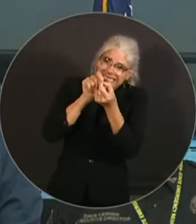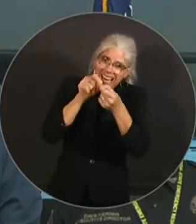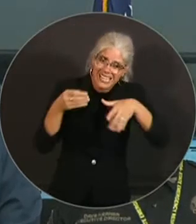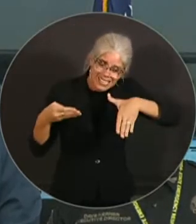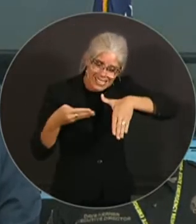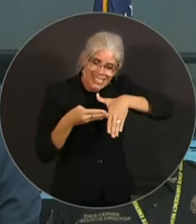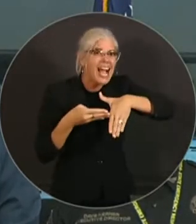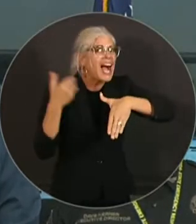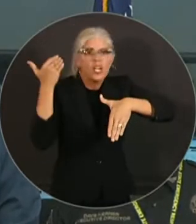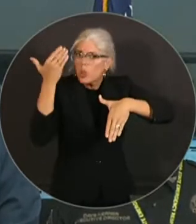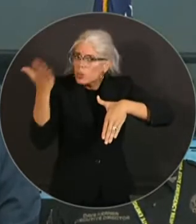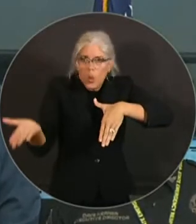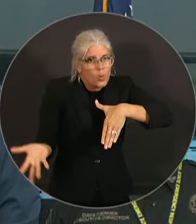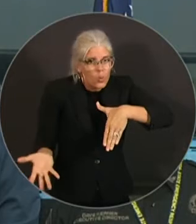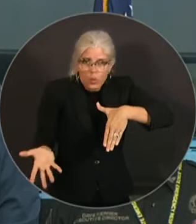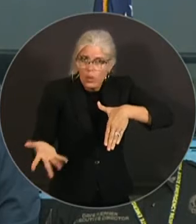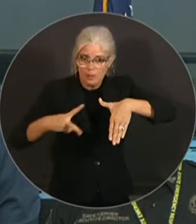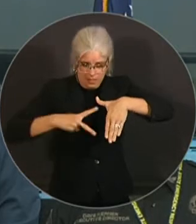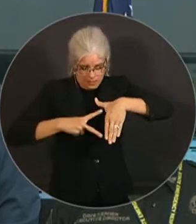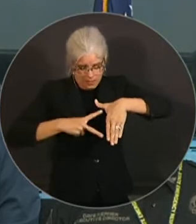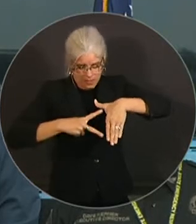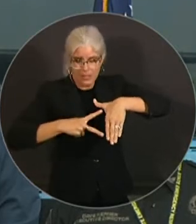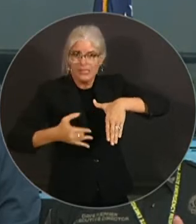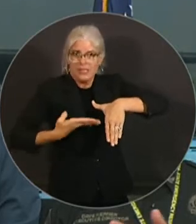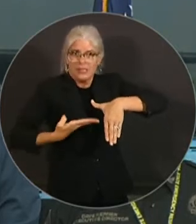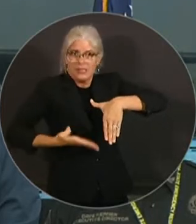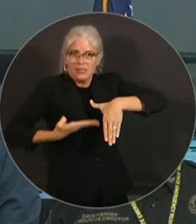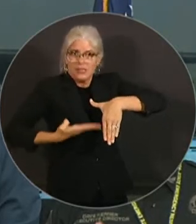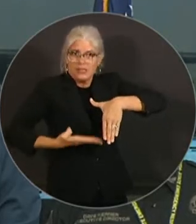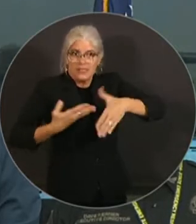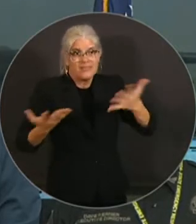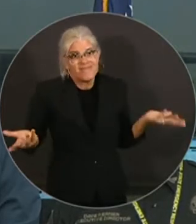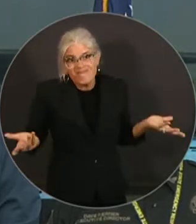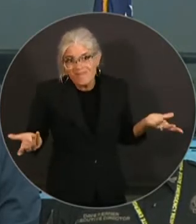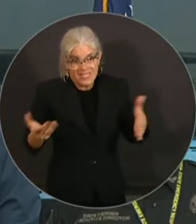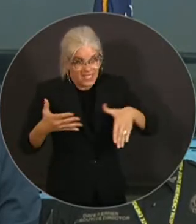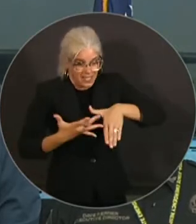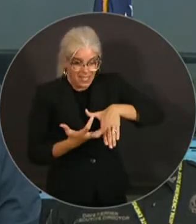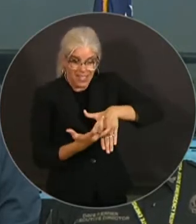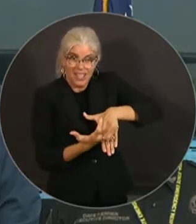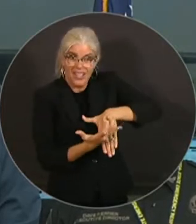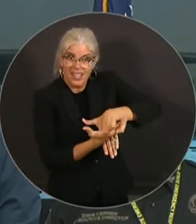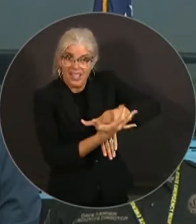it hits, and in many places beyond, the eye of the storm and even the